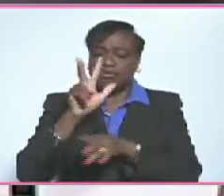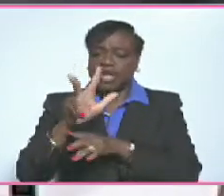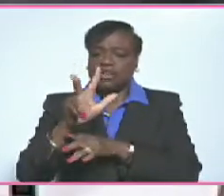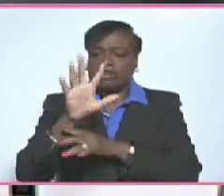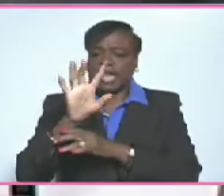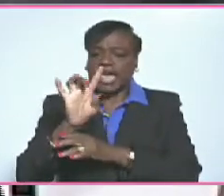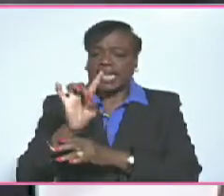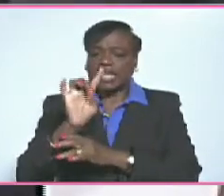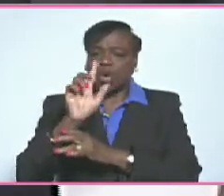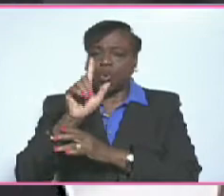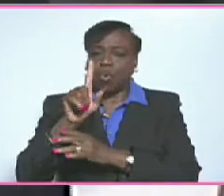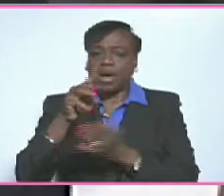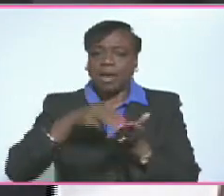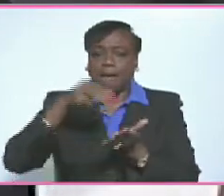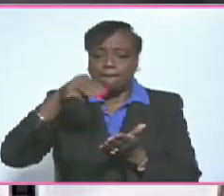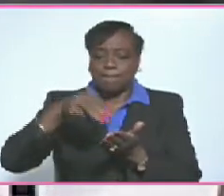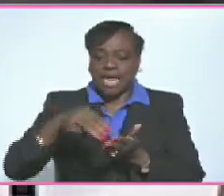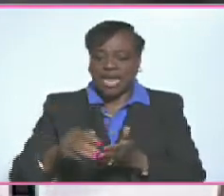$381